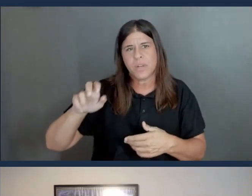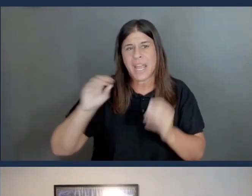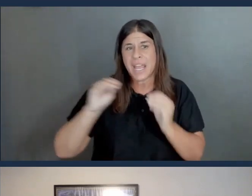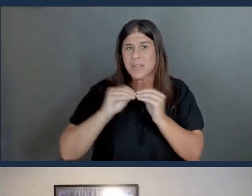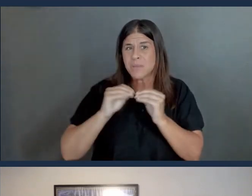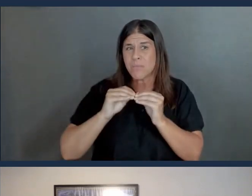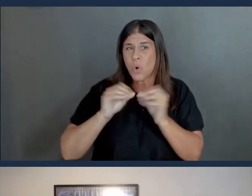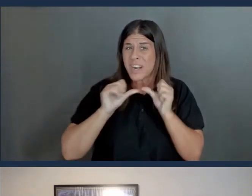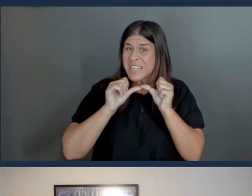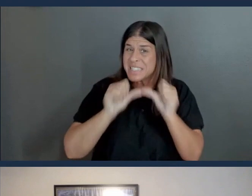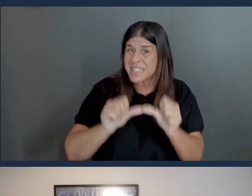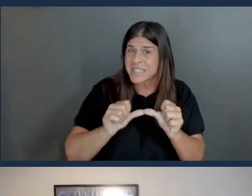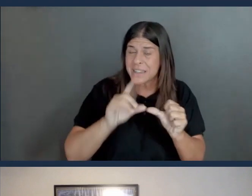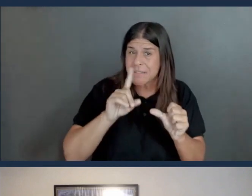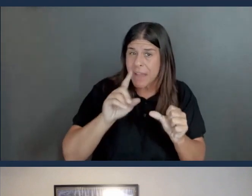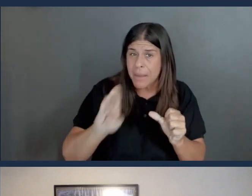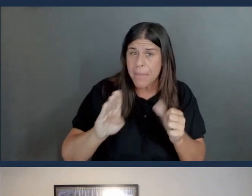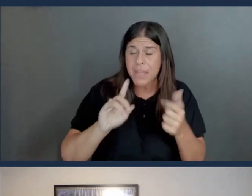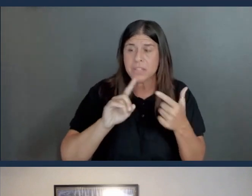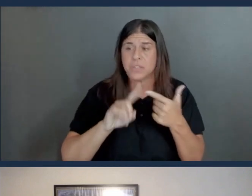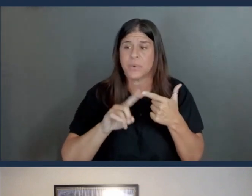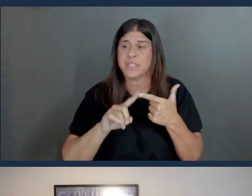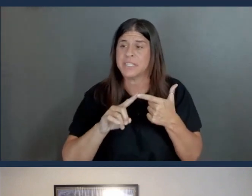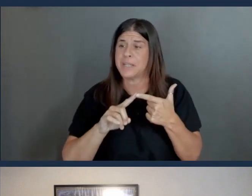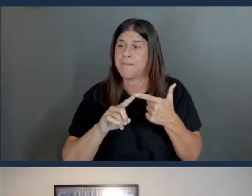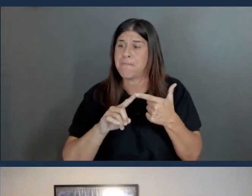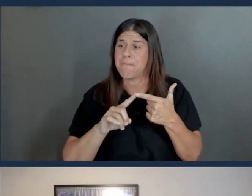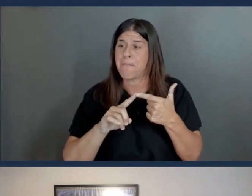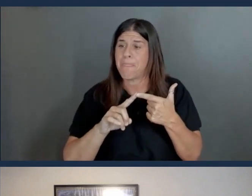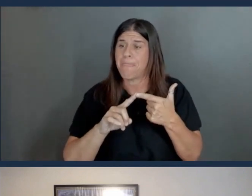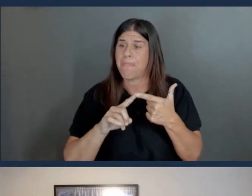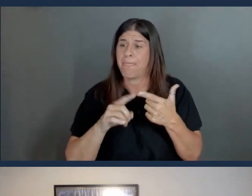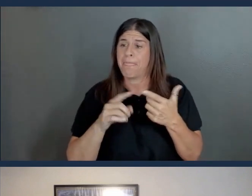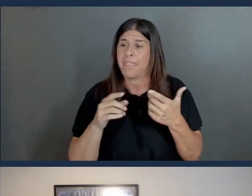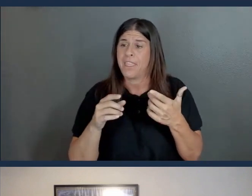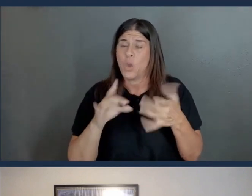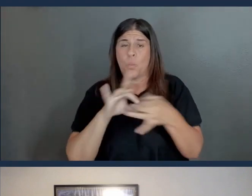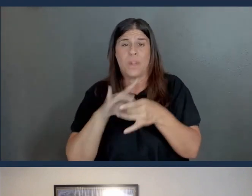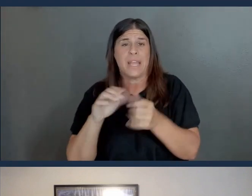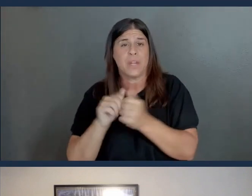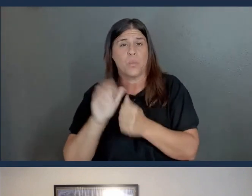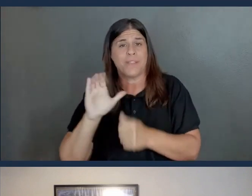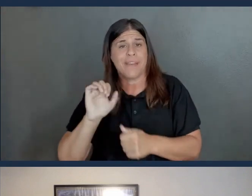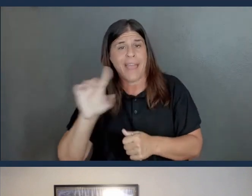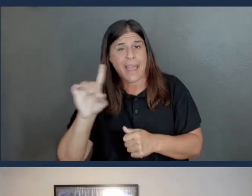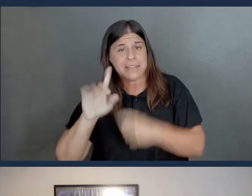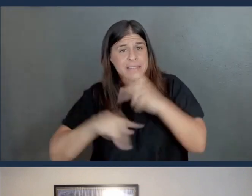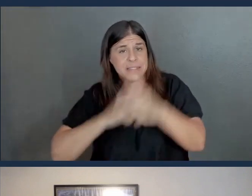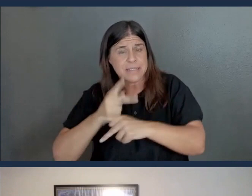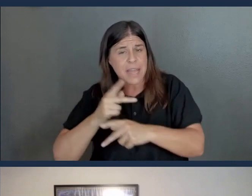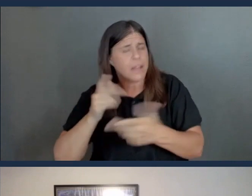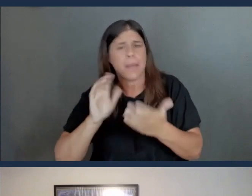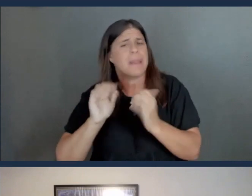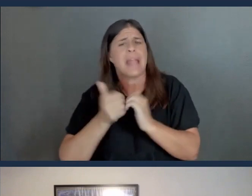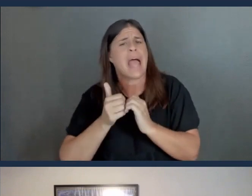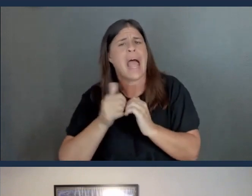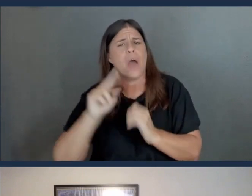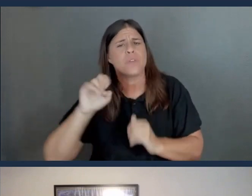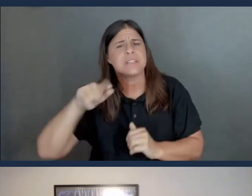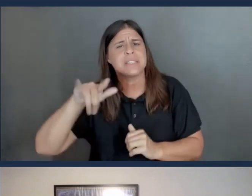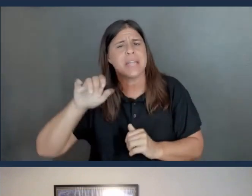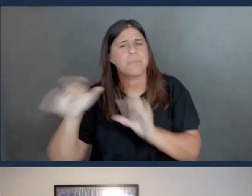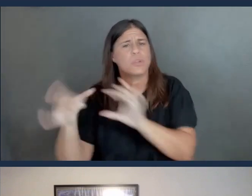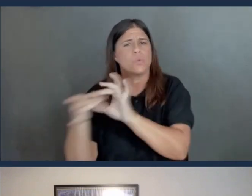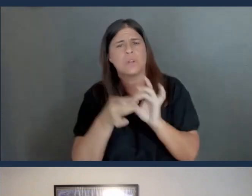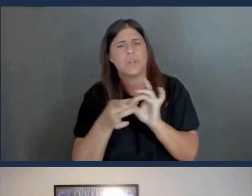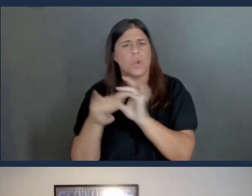consistent database? Is it one that kind of, is closer toward the ACID style of database, or how does it behave with respect to the CAP